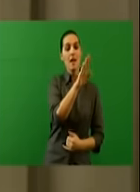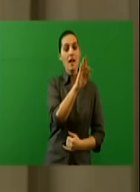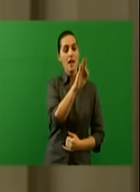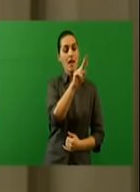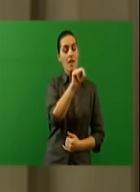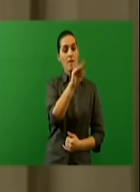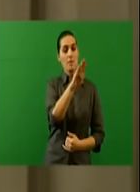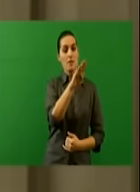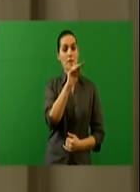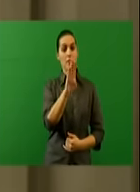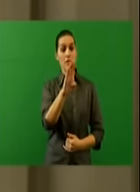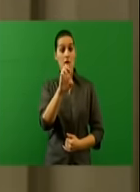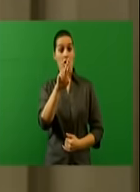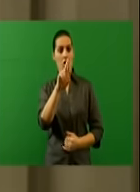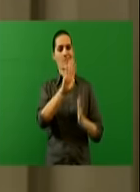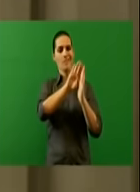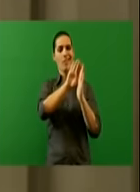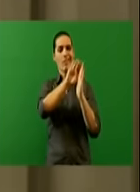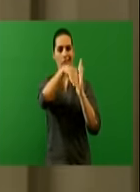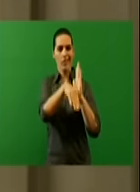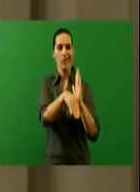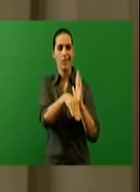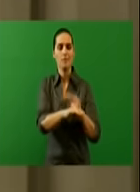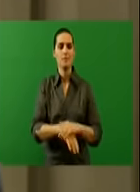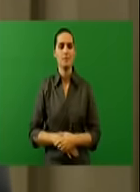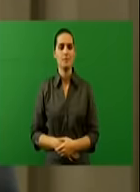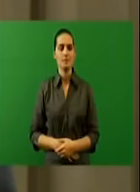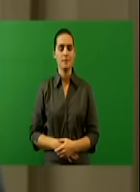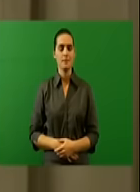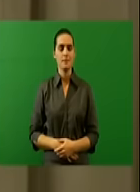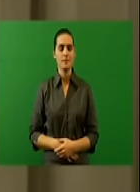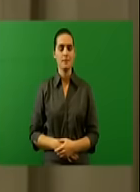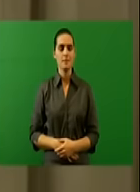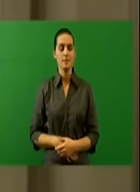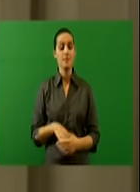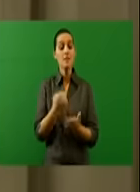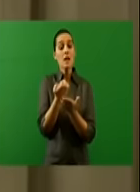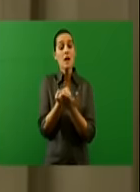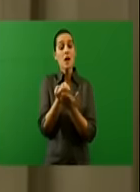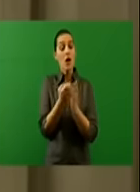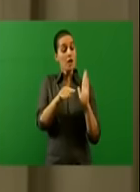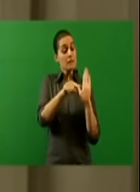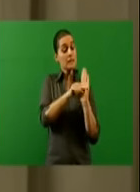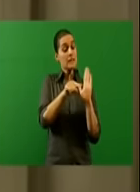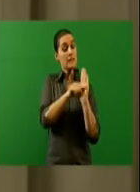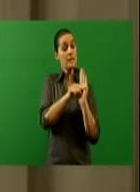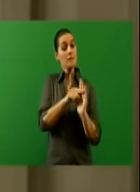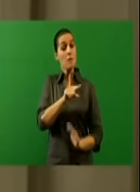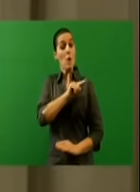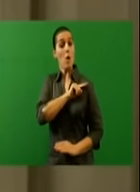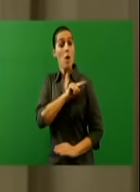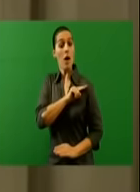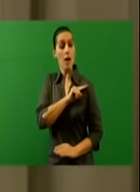in the second quarter. Underlying the negative performance of the economy during the first quarter was the